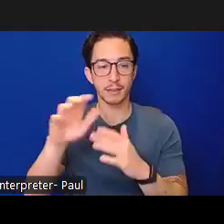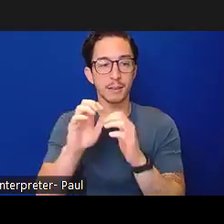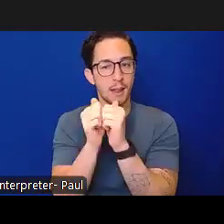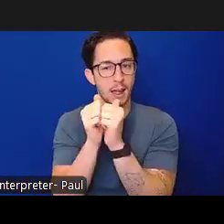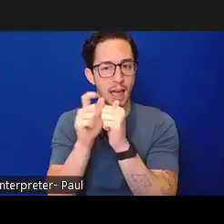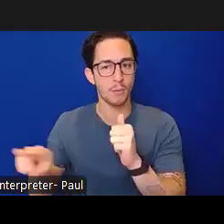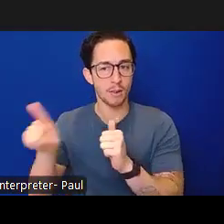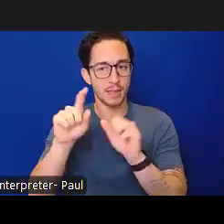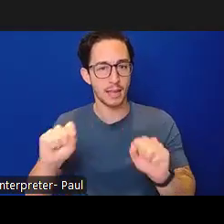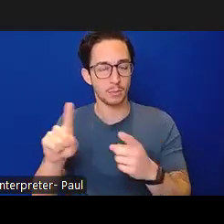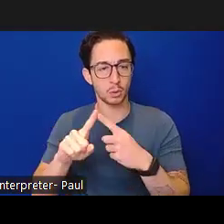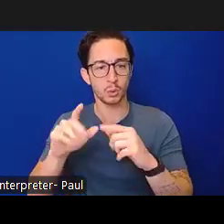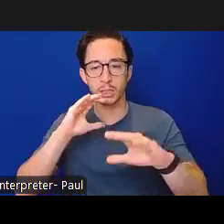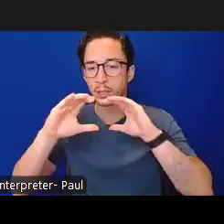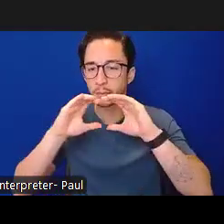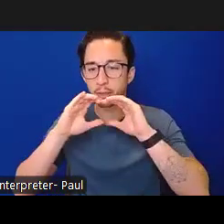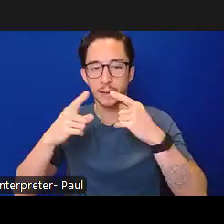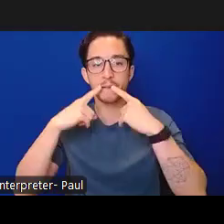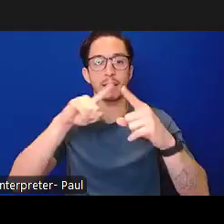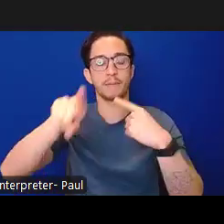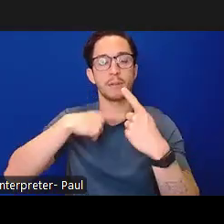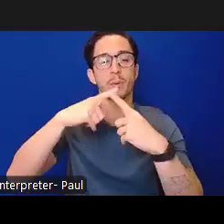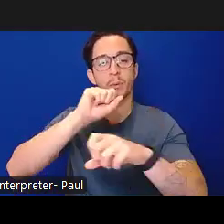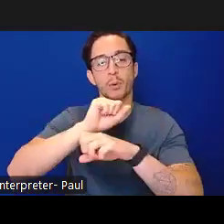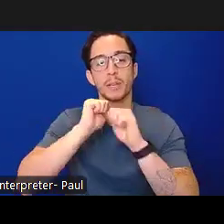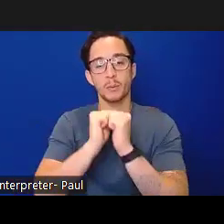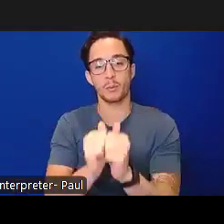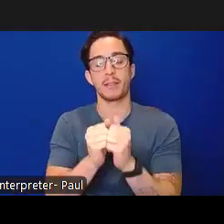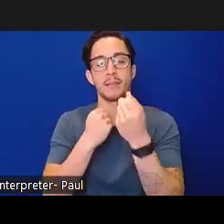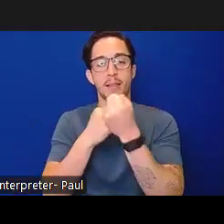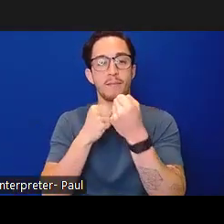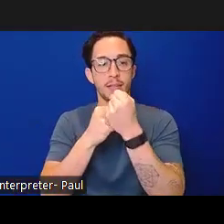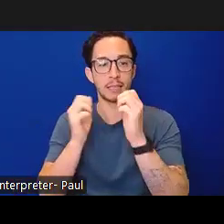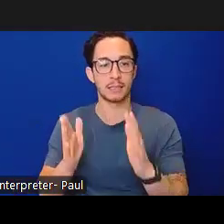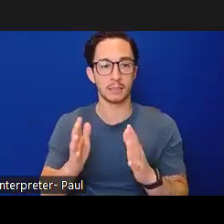able to communicate effectively when they're working with advocates?